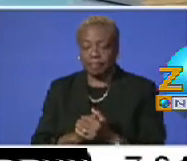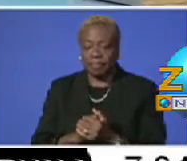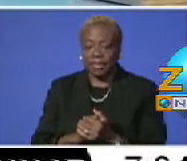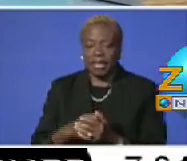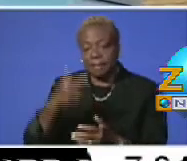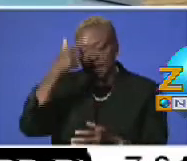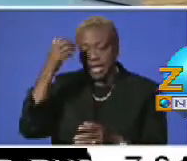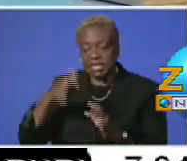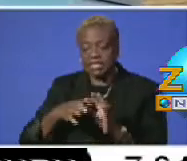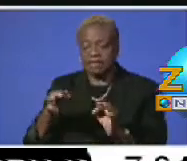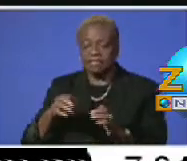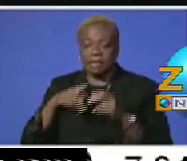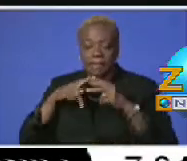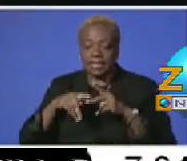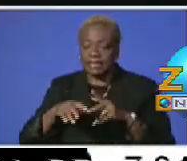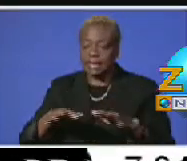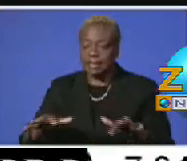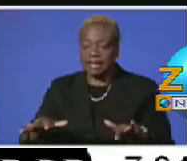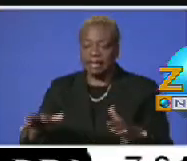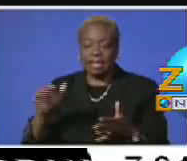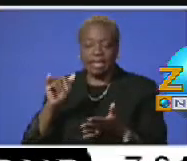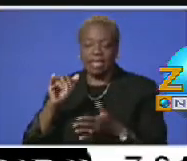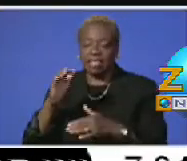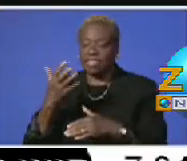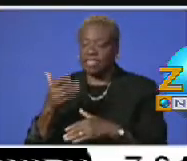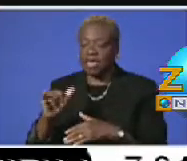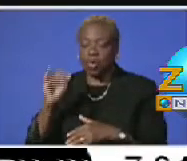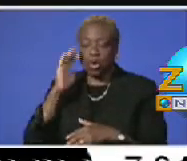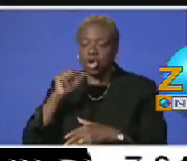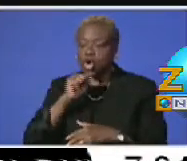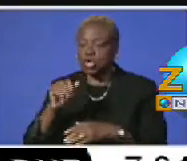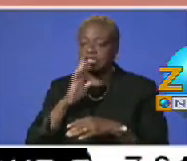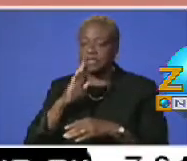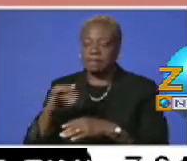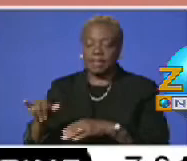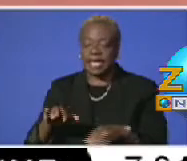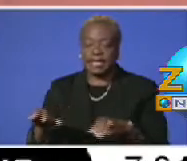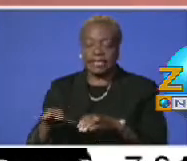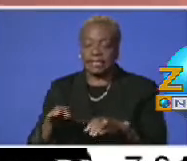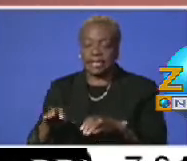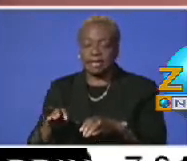pandemic, those things weren't being done. But I'm also seeing a lot of